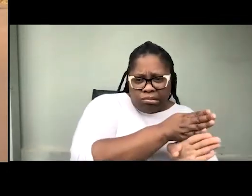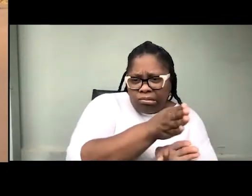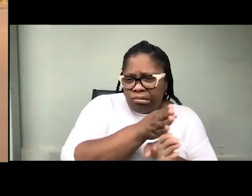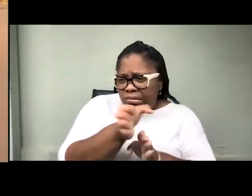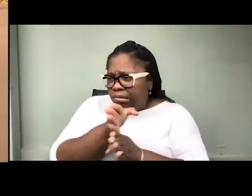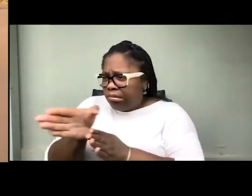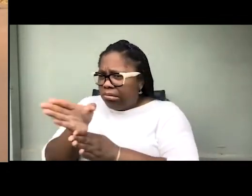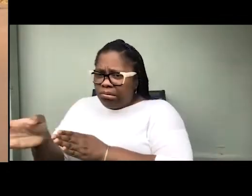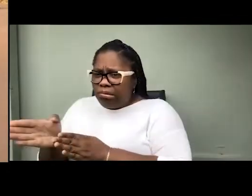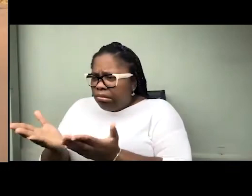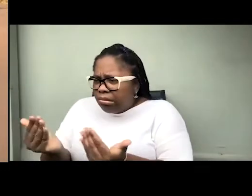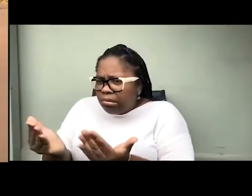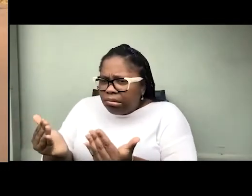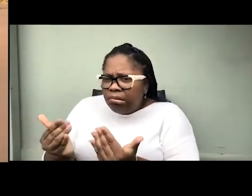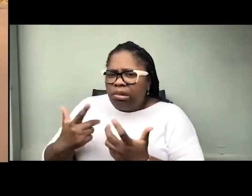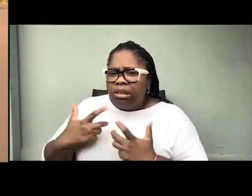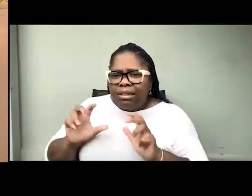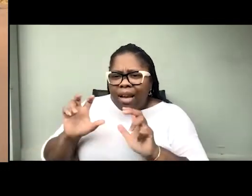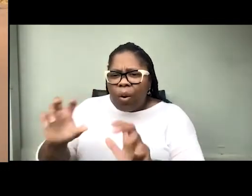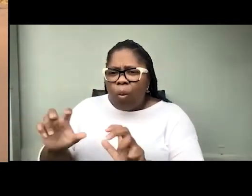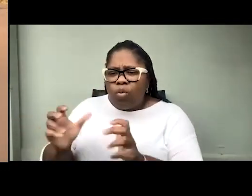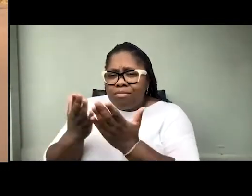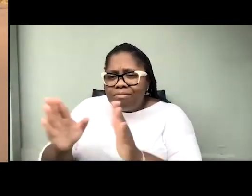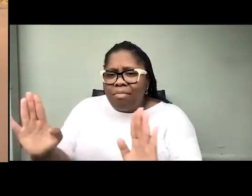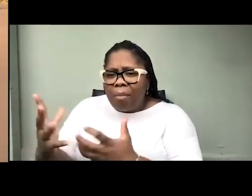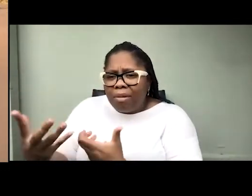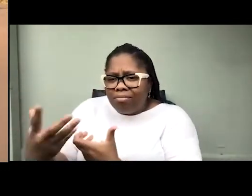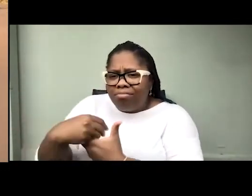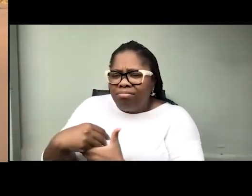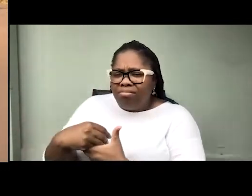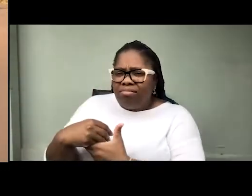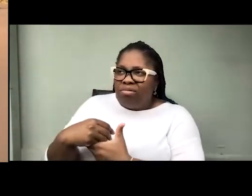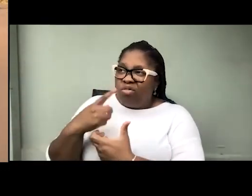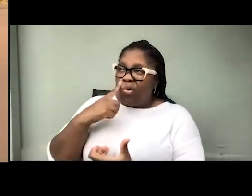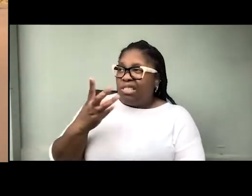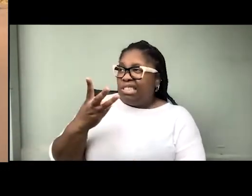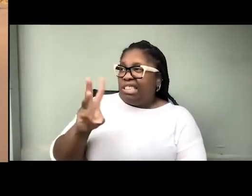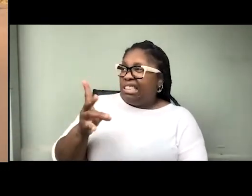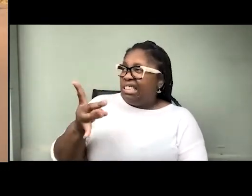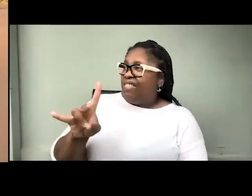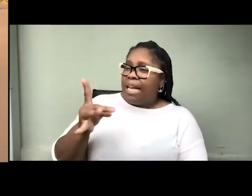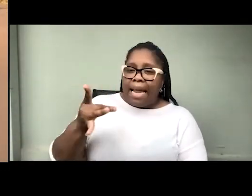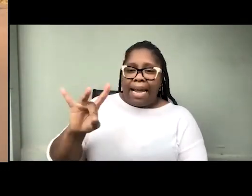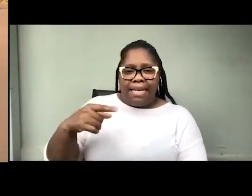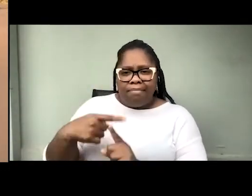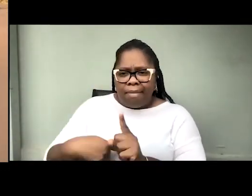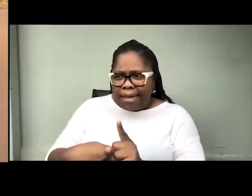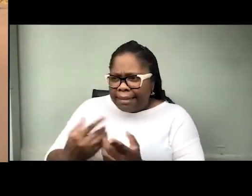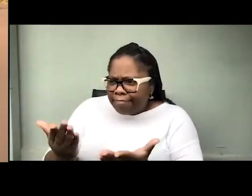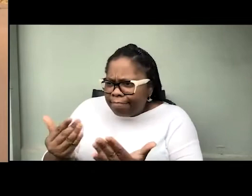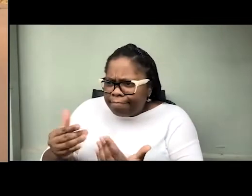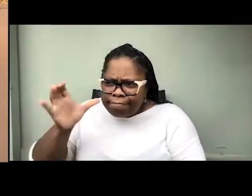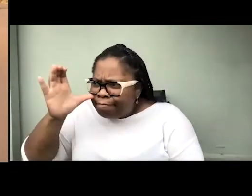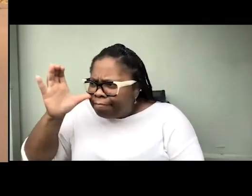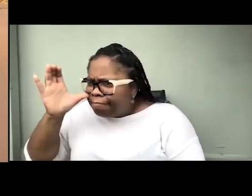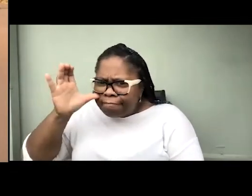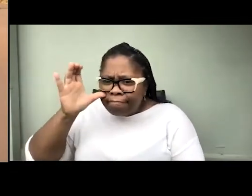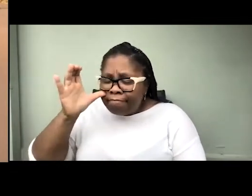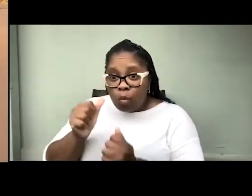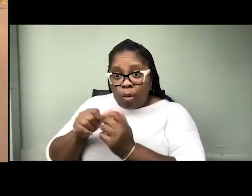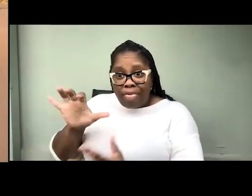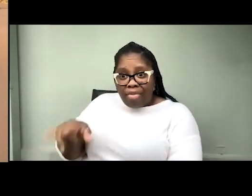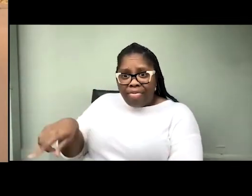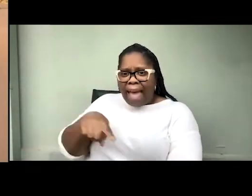intense stakeholder and public engagement we did for about, I think, 16 or 18 months. So